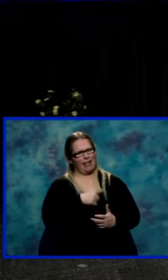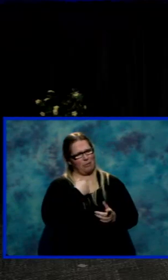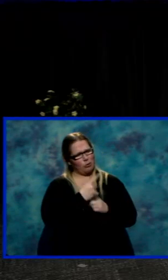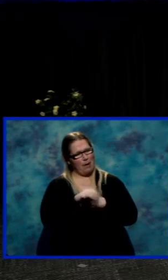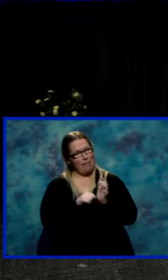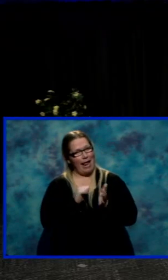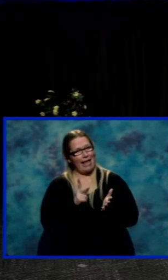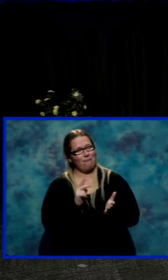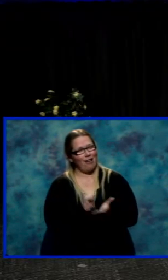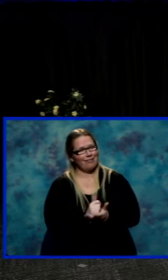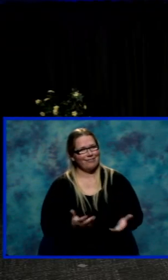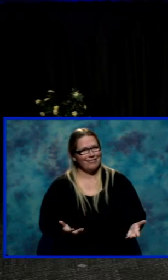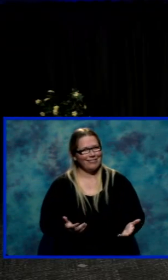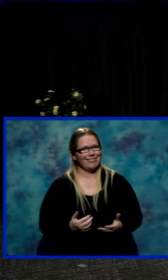it?